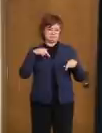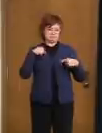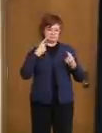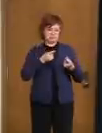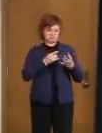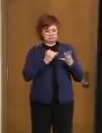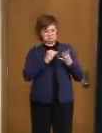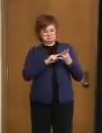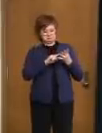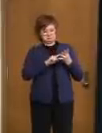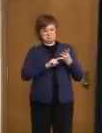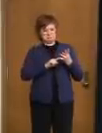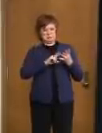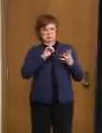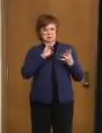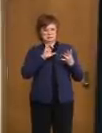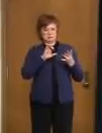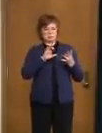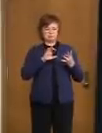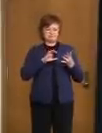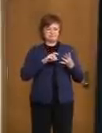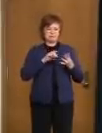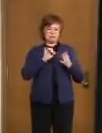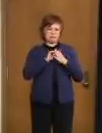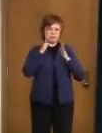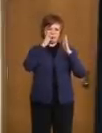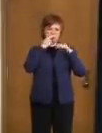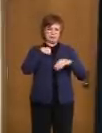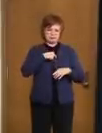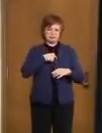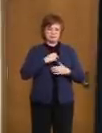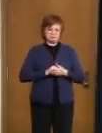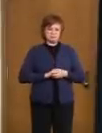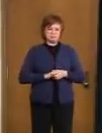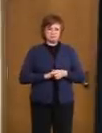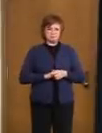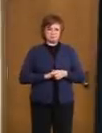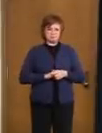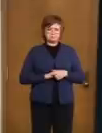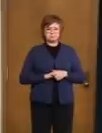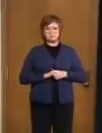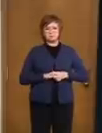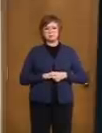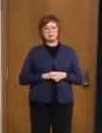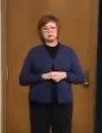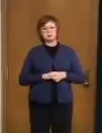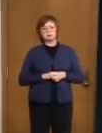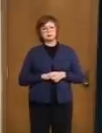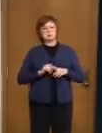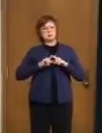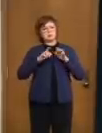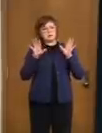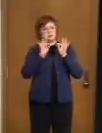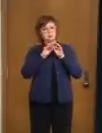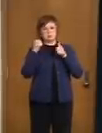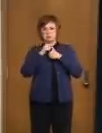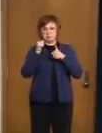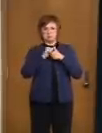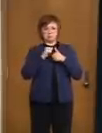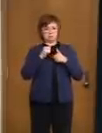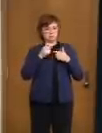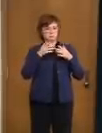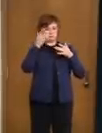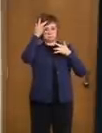is always an option, it is really just being familiar with the guidelines, remembering that we still are in a pandemic,